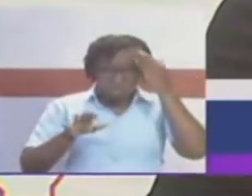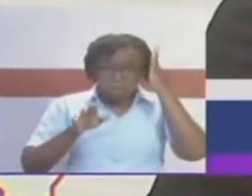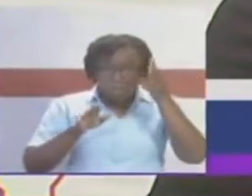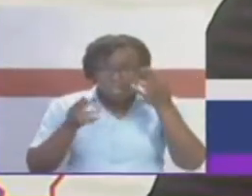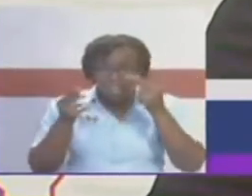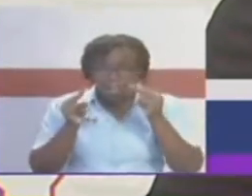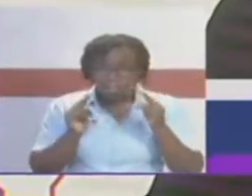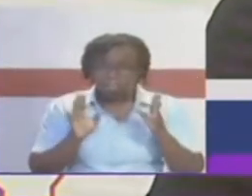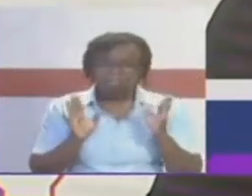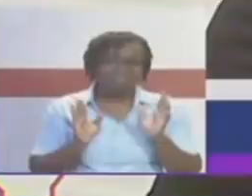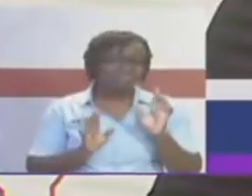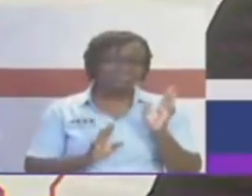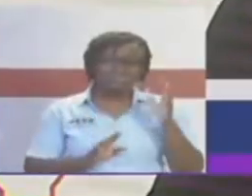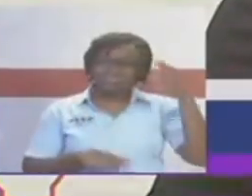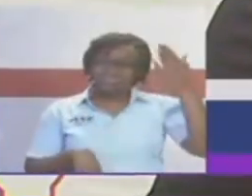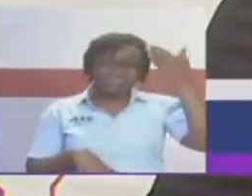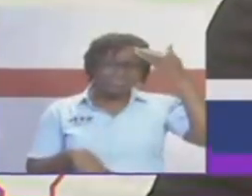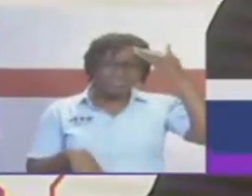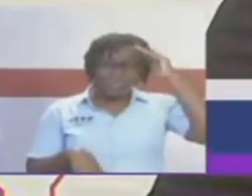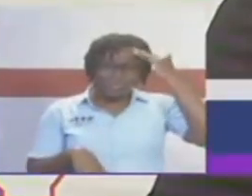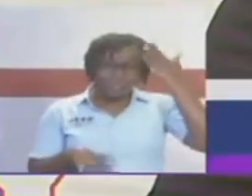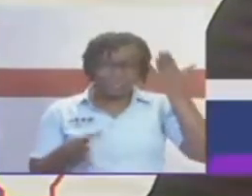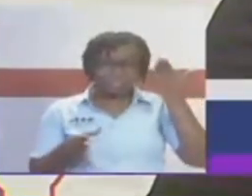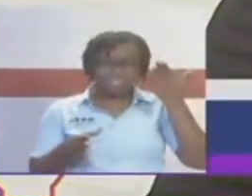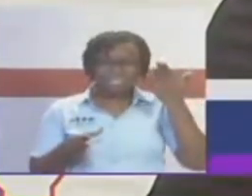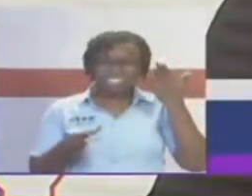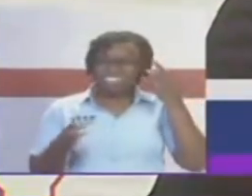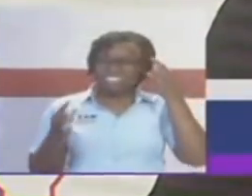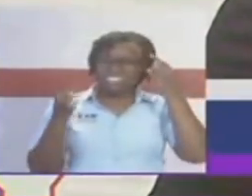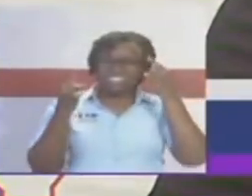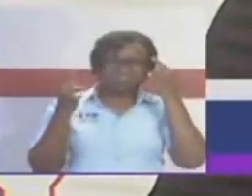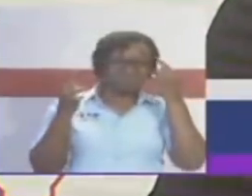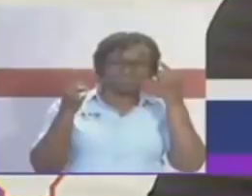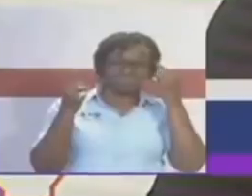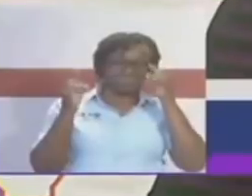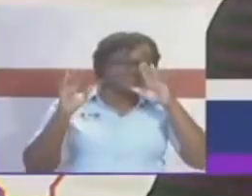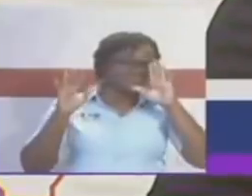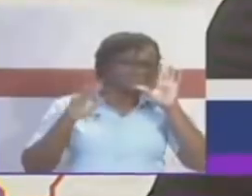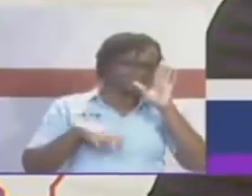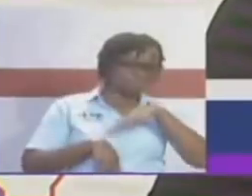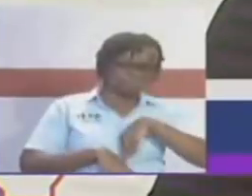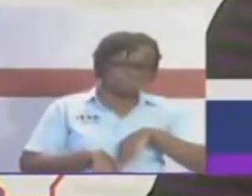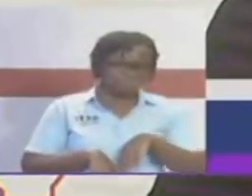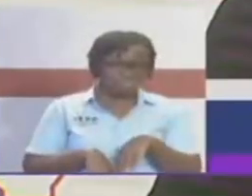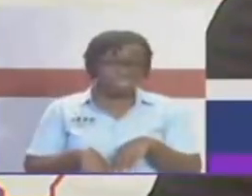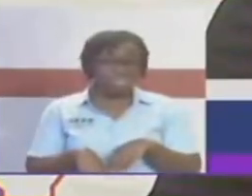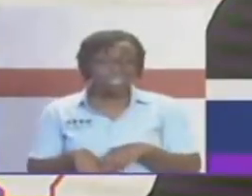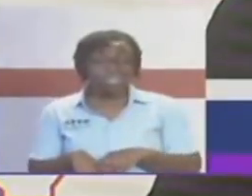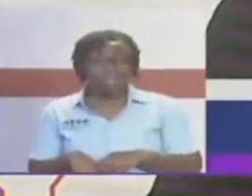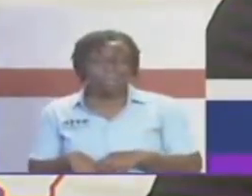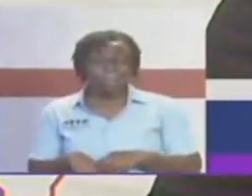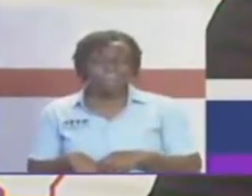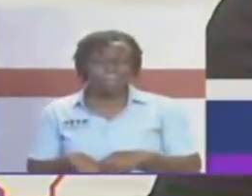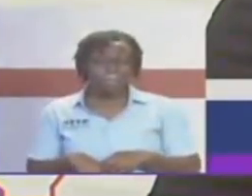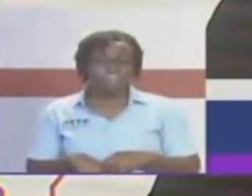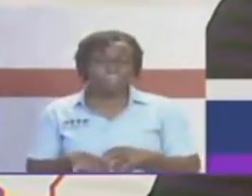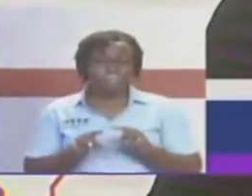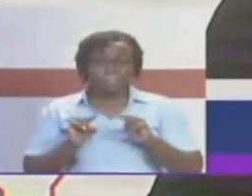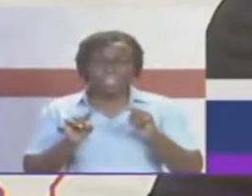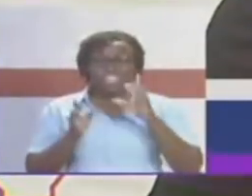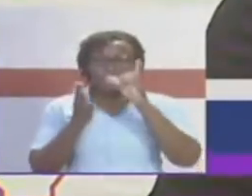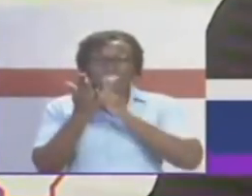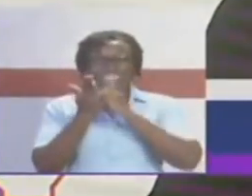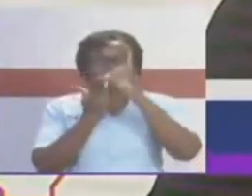At the time, it seemed far away, for the first cluster of cases was identified in Wuhan, China, December